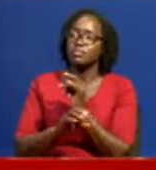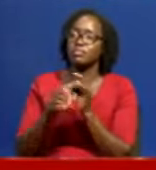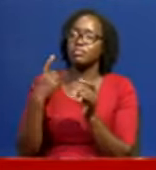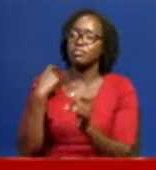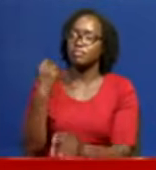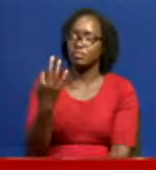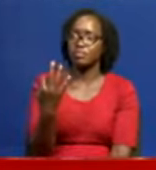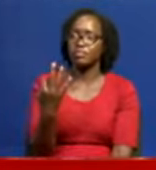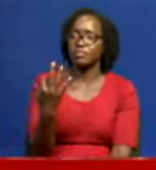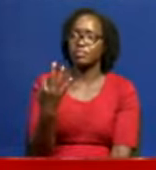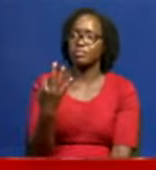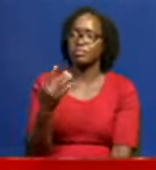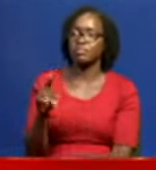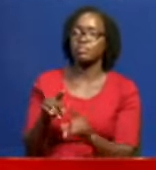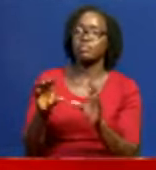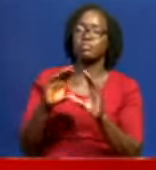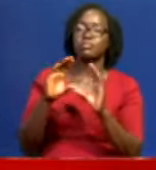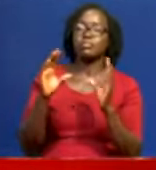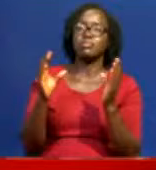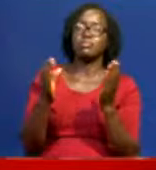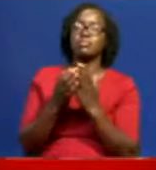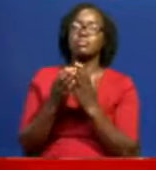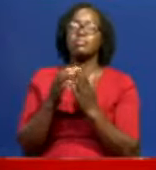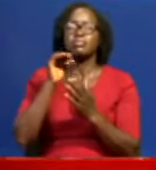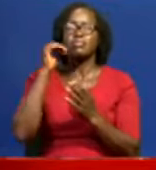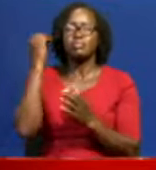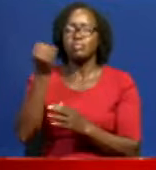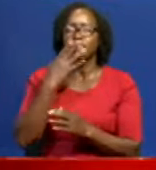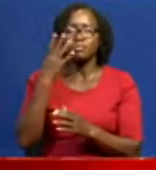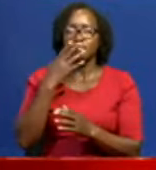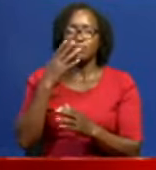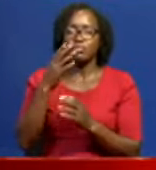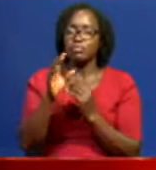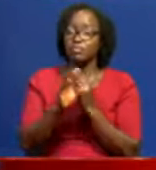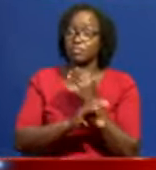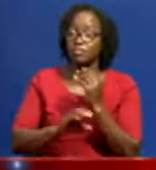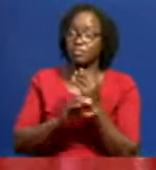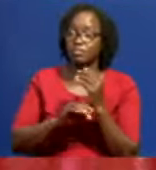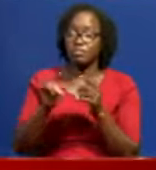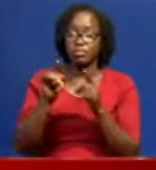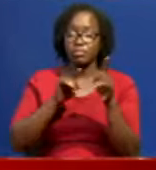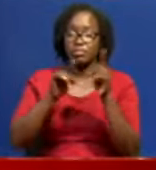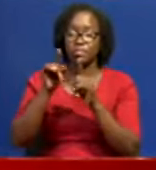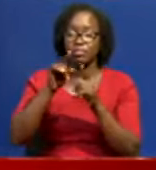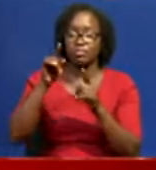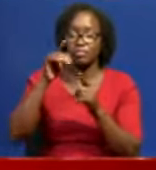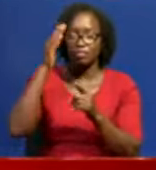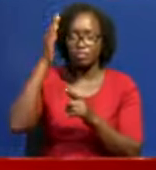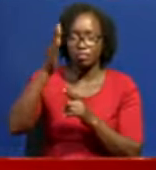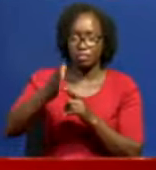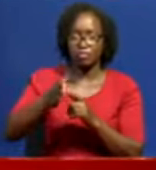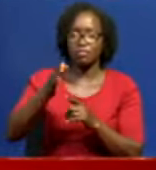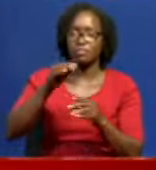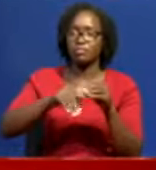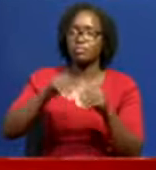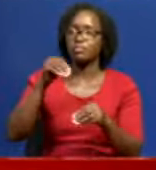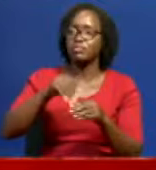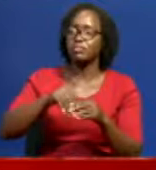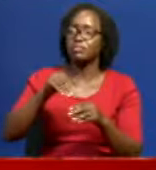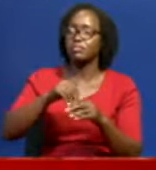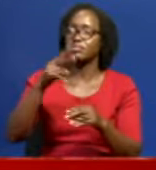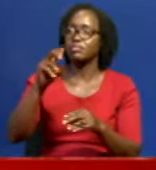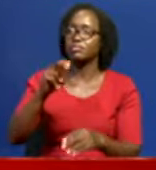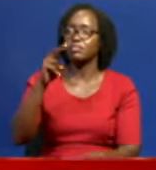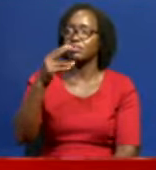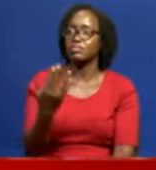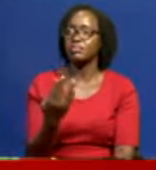position as a globally attractive destination for foreign direct investment in 2024.